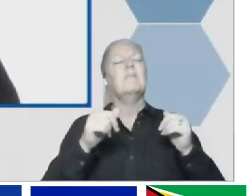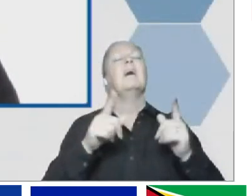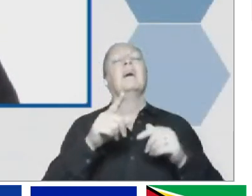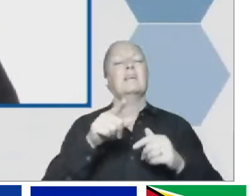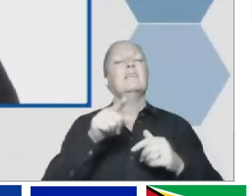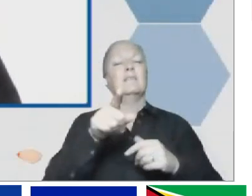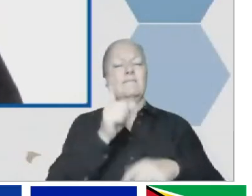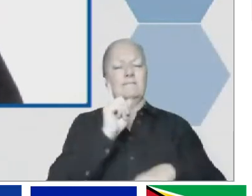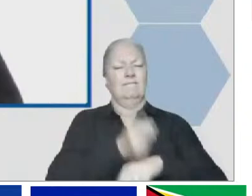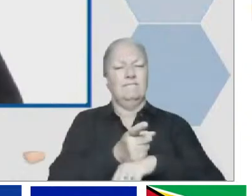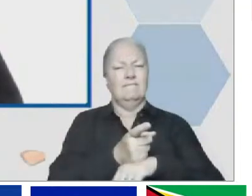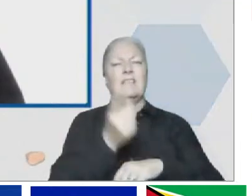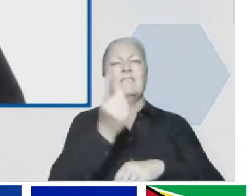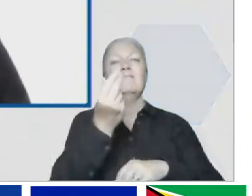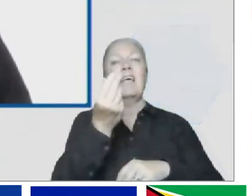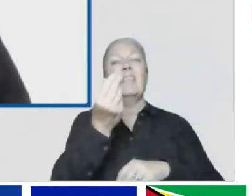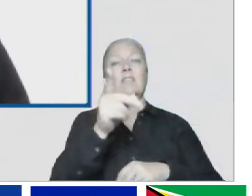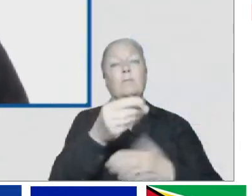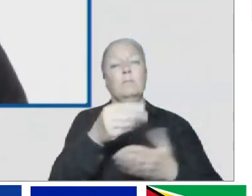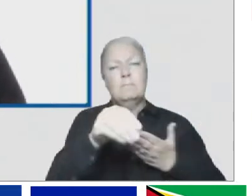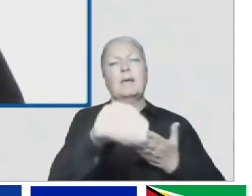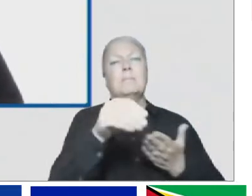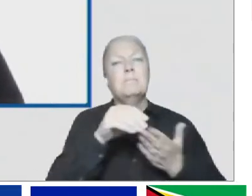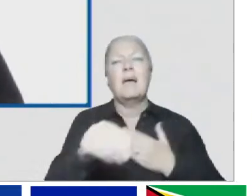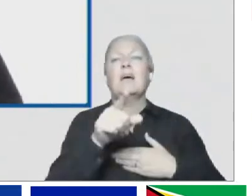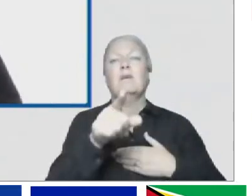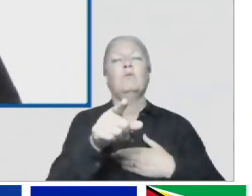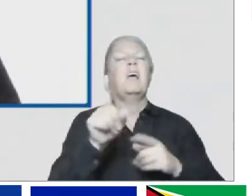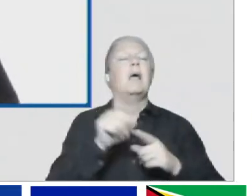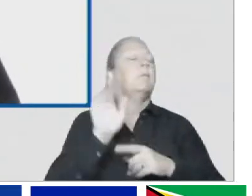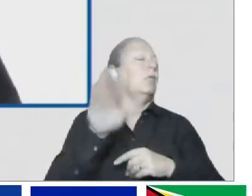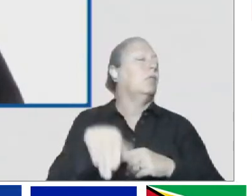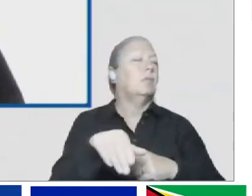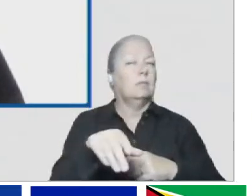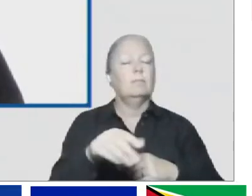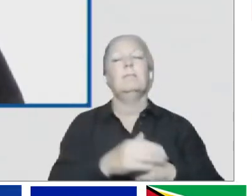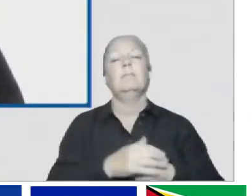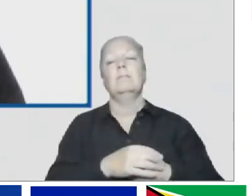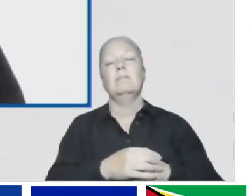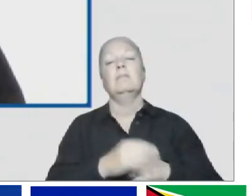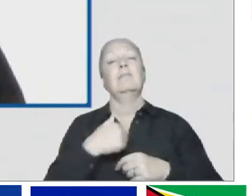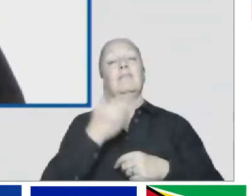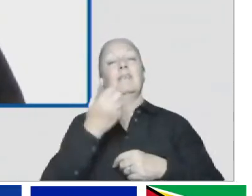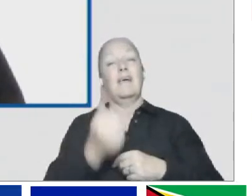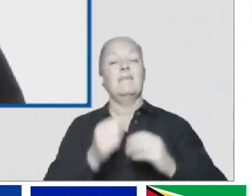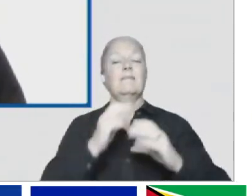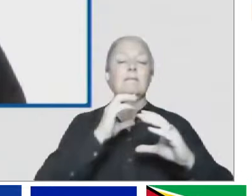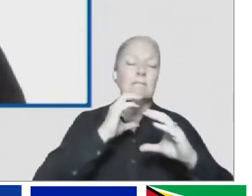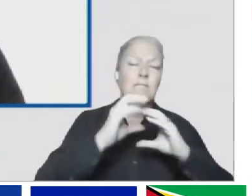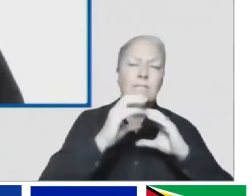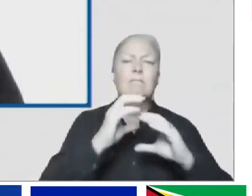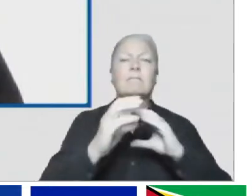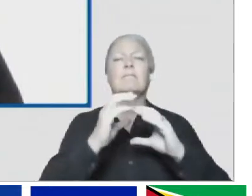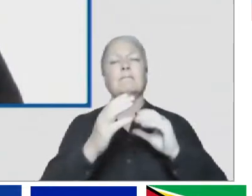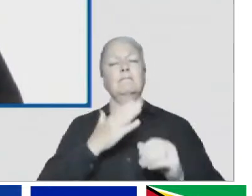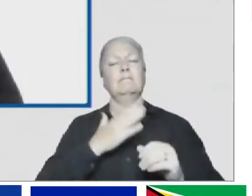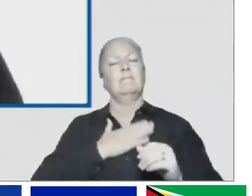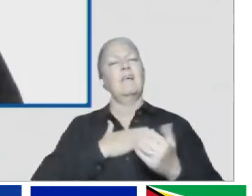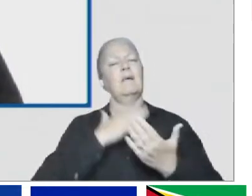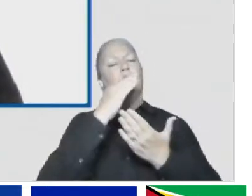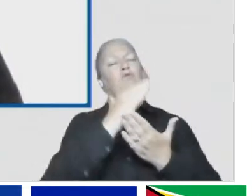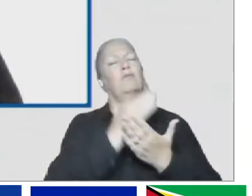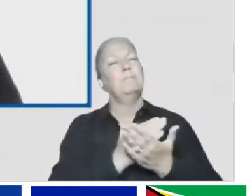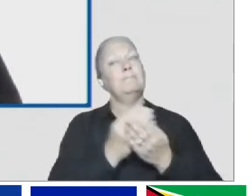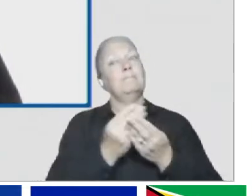Health and Wellness. They had the Risk Communication and Community Engagement Program. And so as a lead entity for the